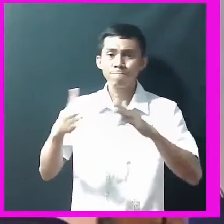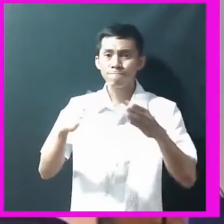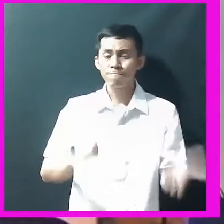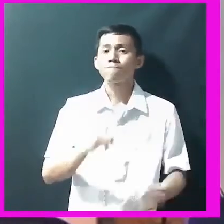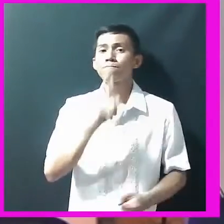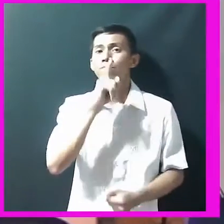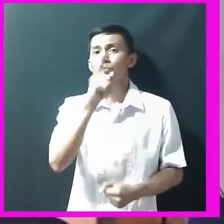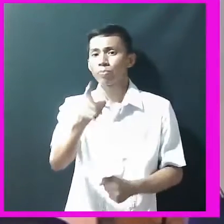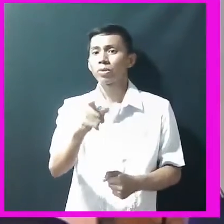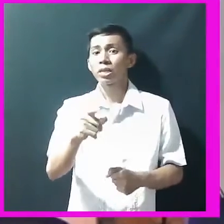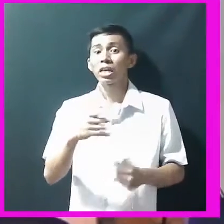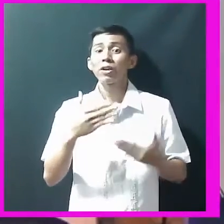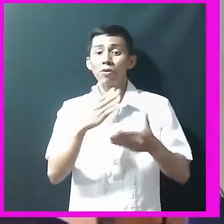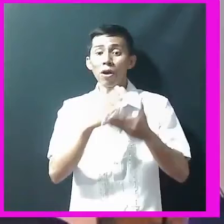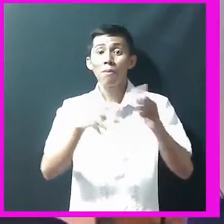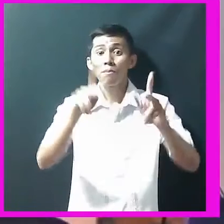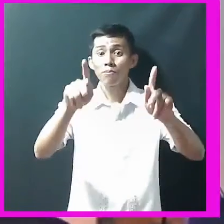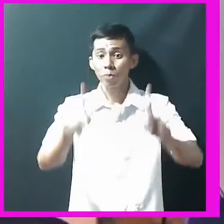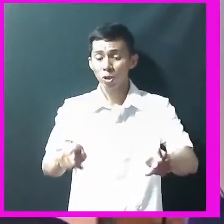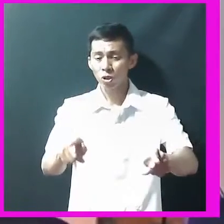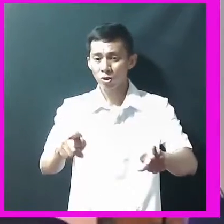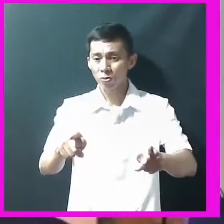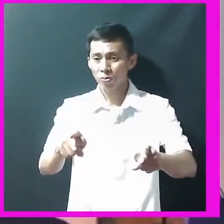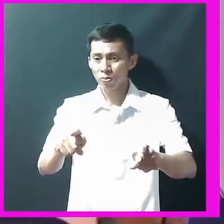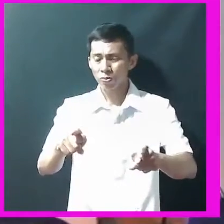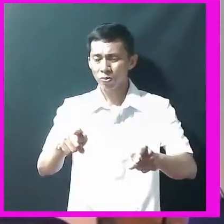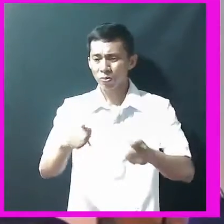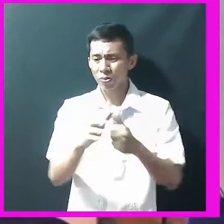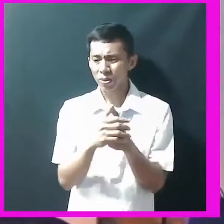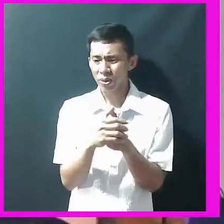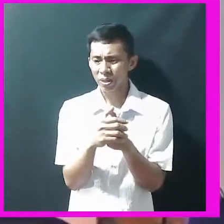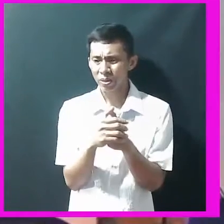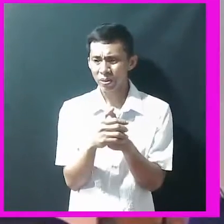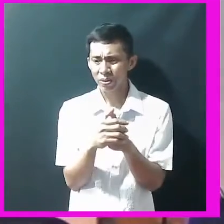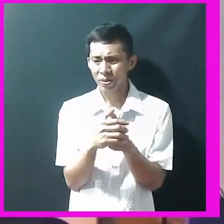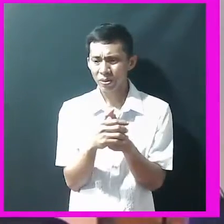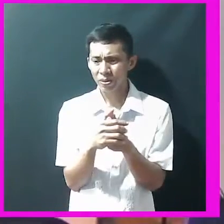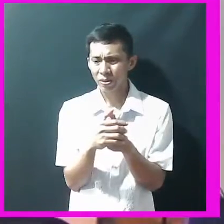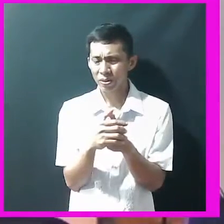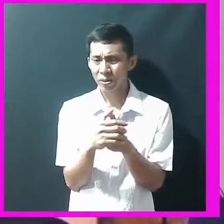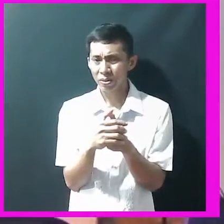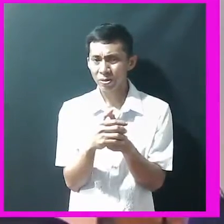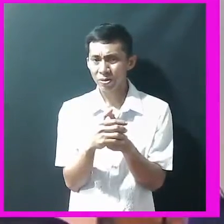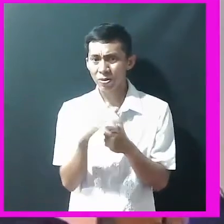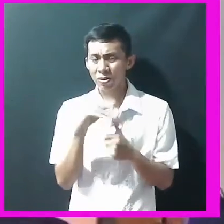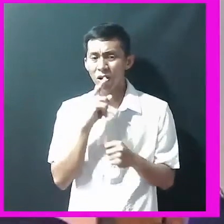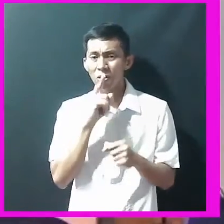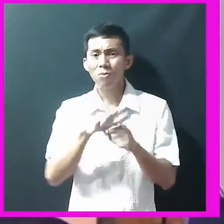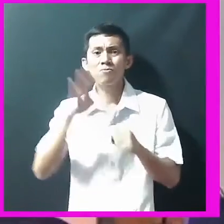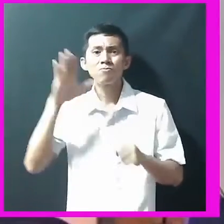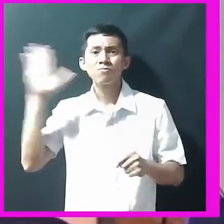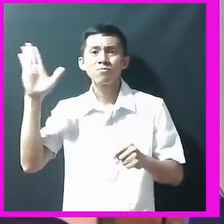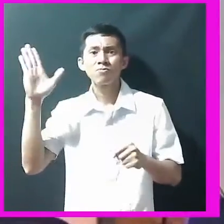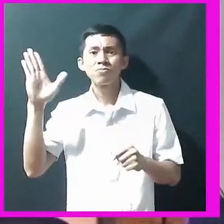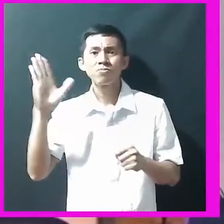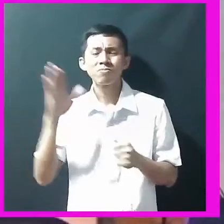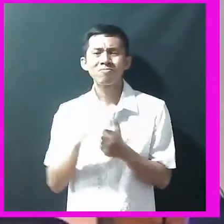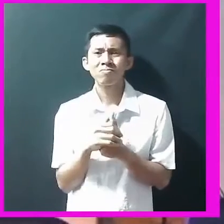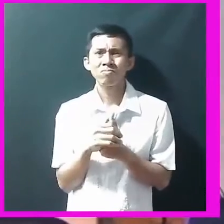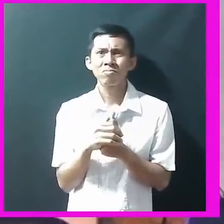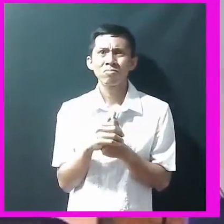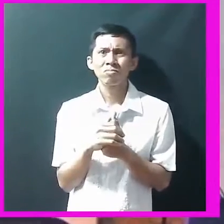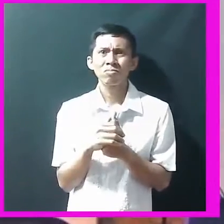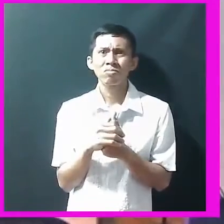truth if someone is guilty or not in a crime that he has been committed. The irony of